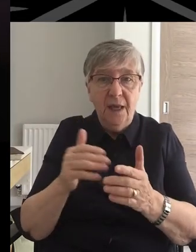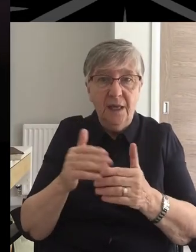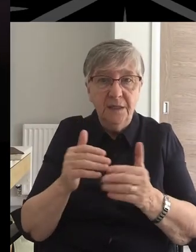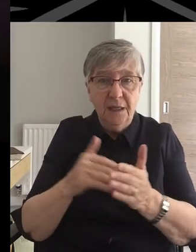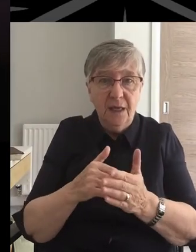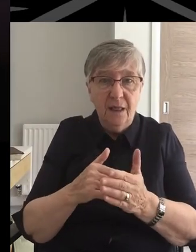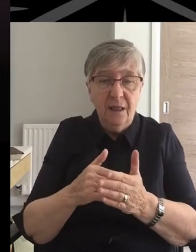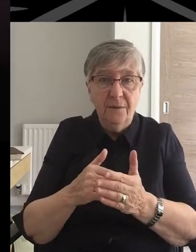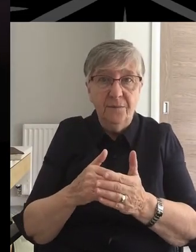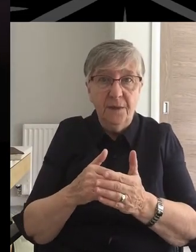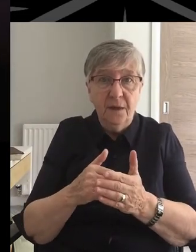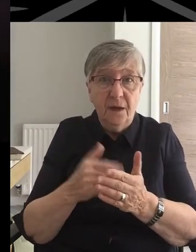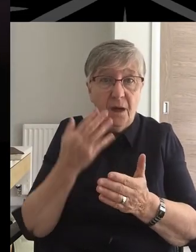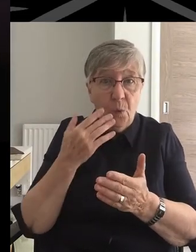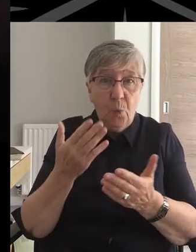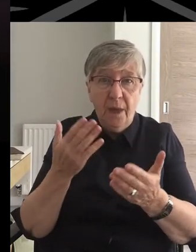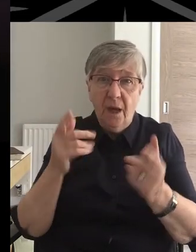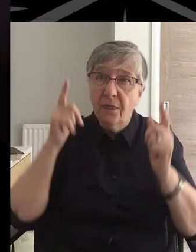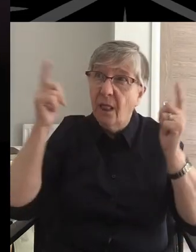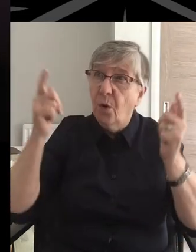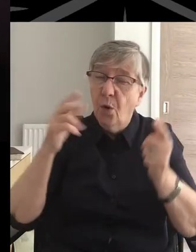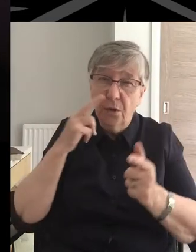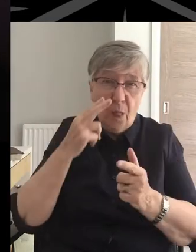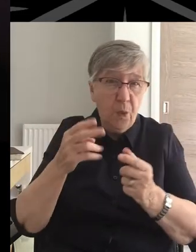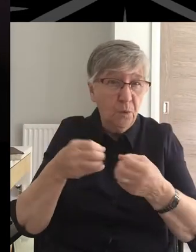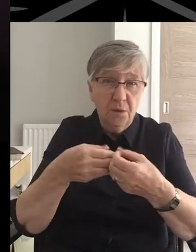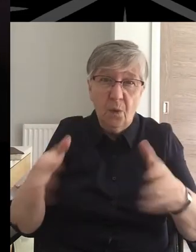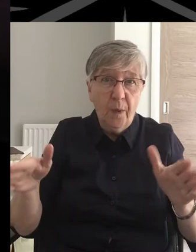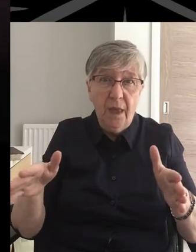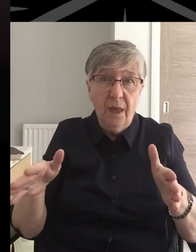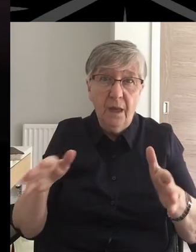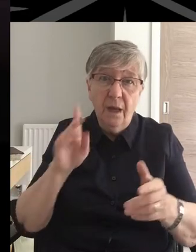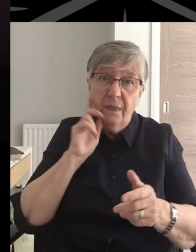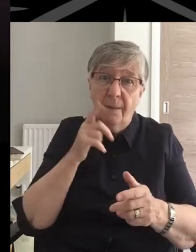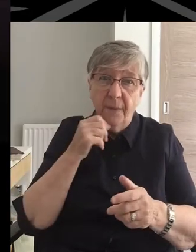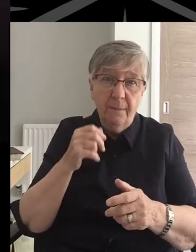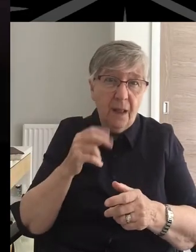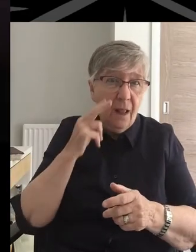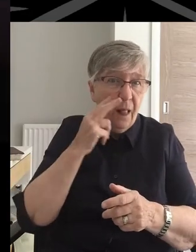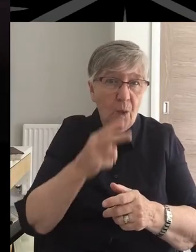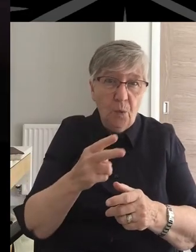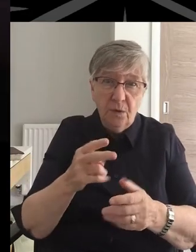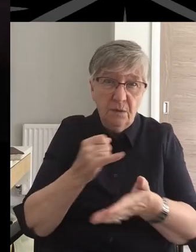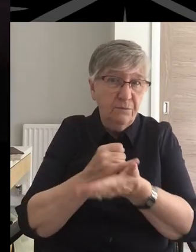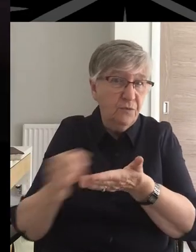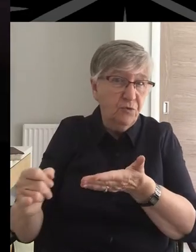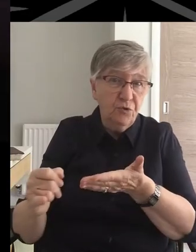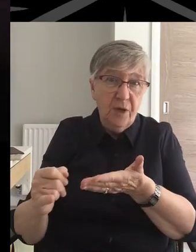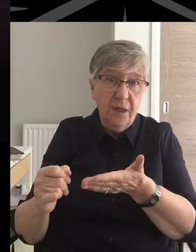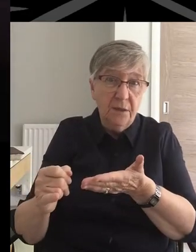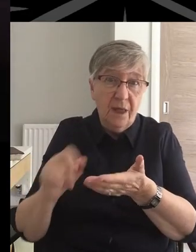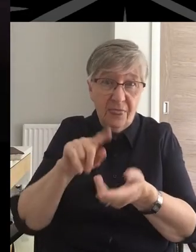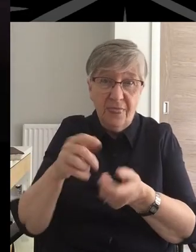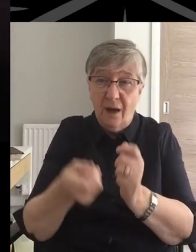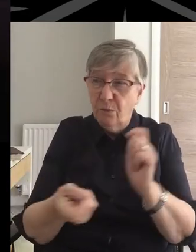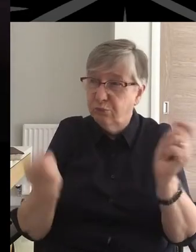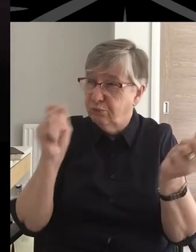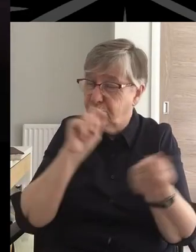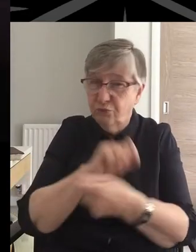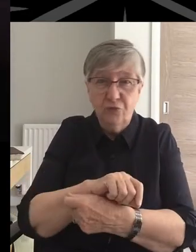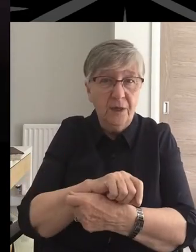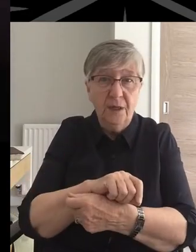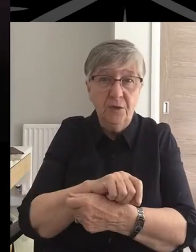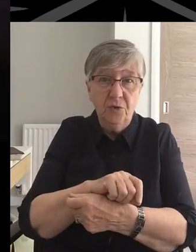And where the Lord seemed to be absent and where his people seemed to be totally rejected was transformed now by